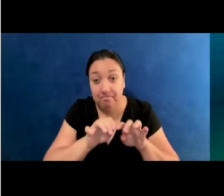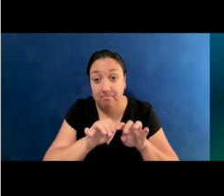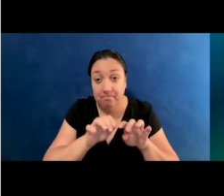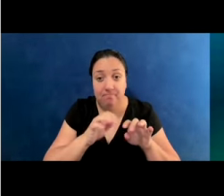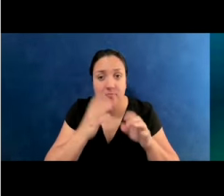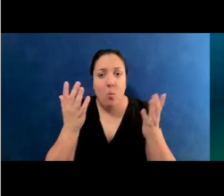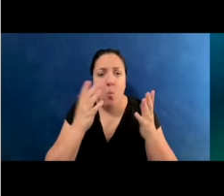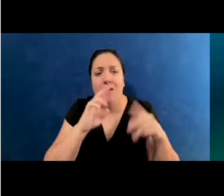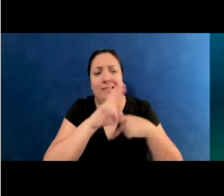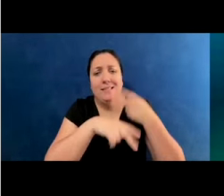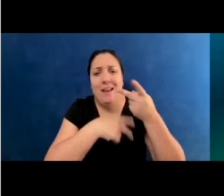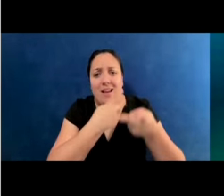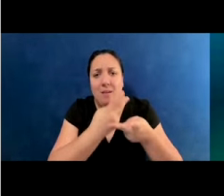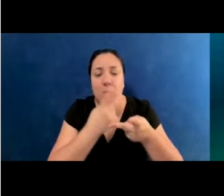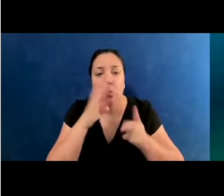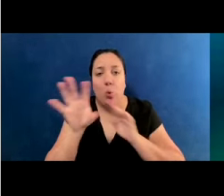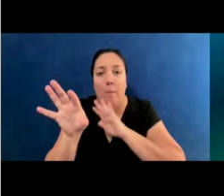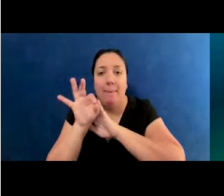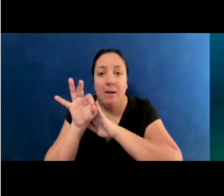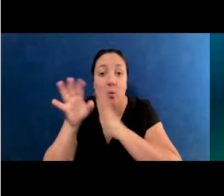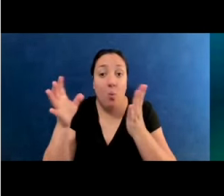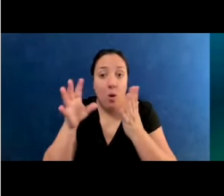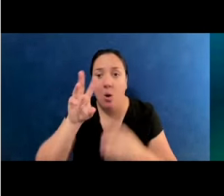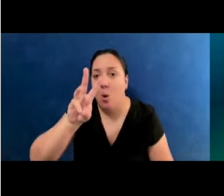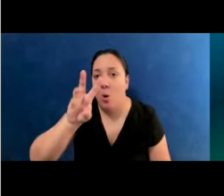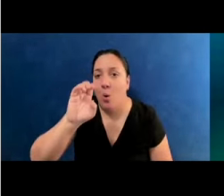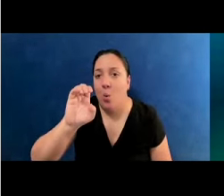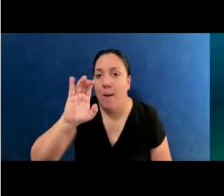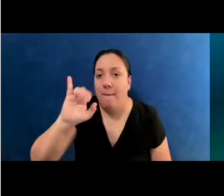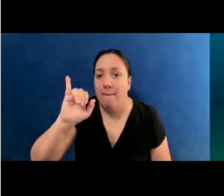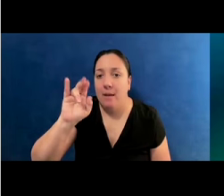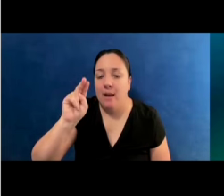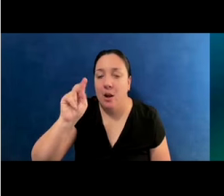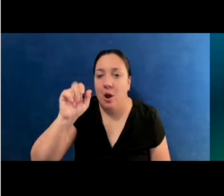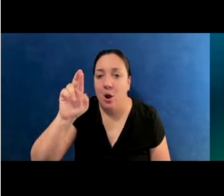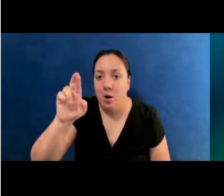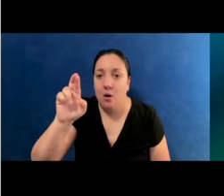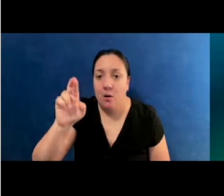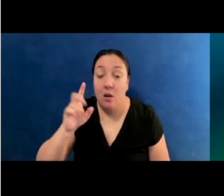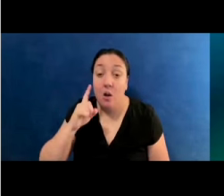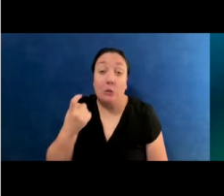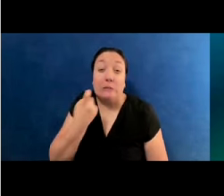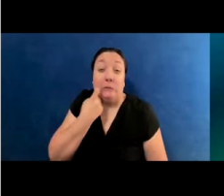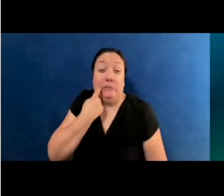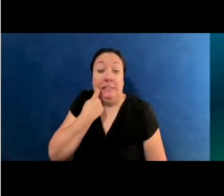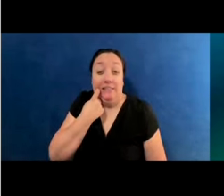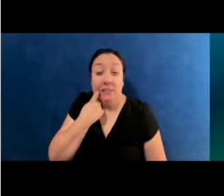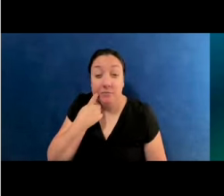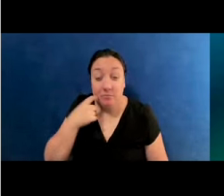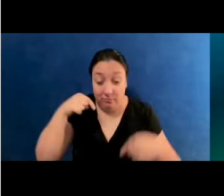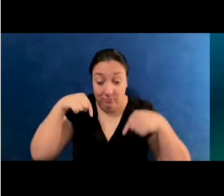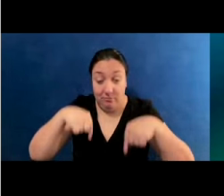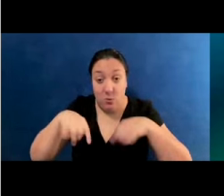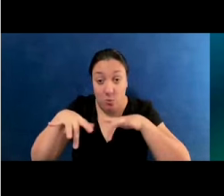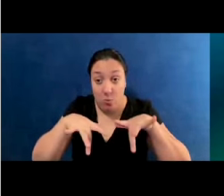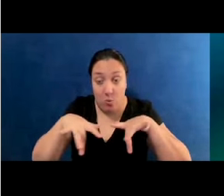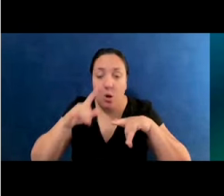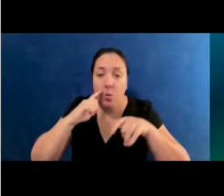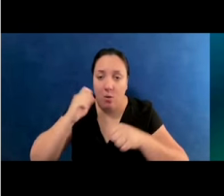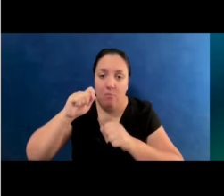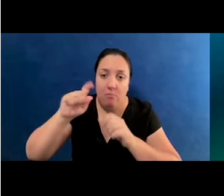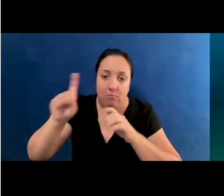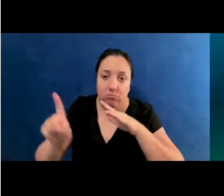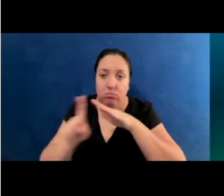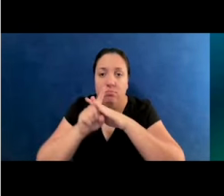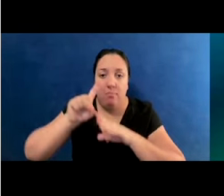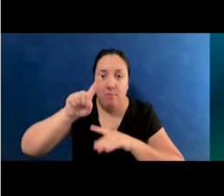you can select webinars. Our most recent recording will display first on the list.